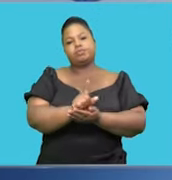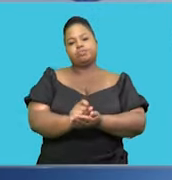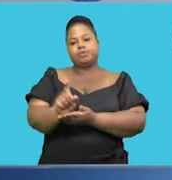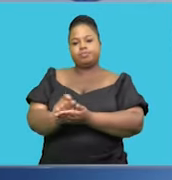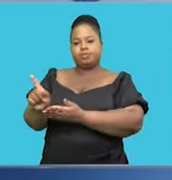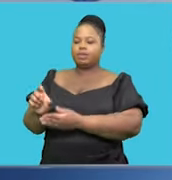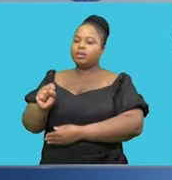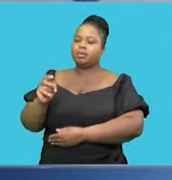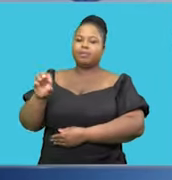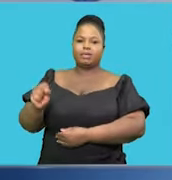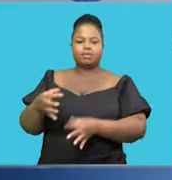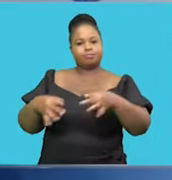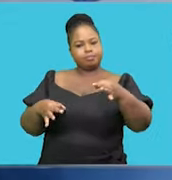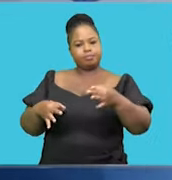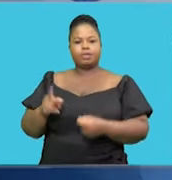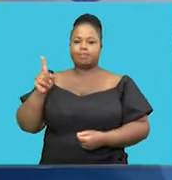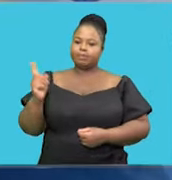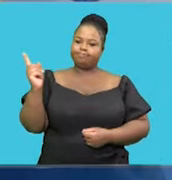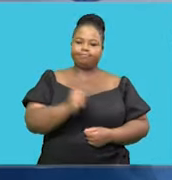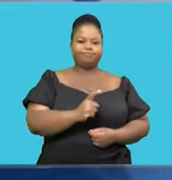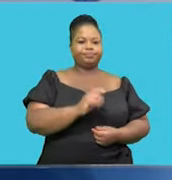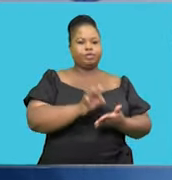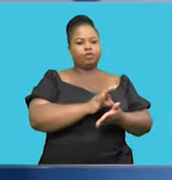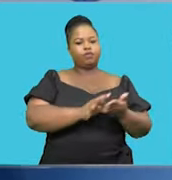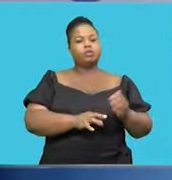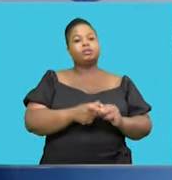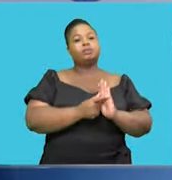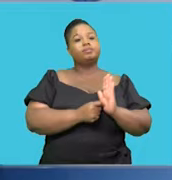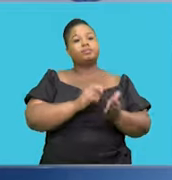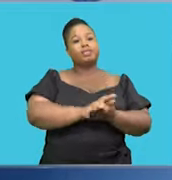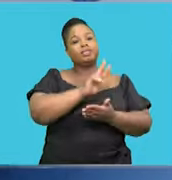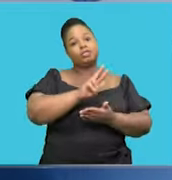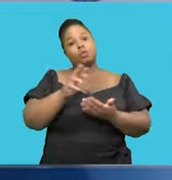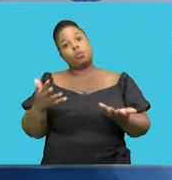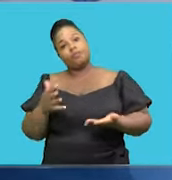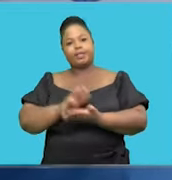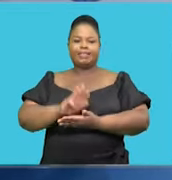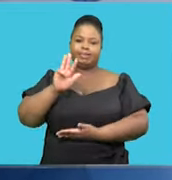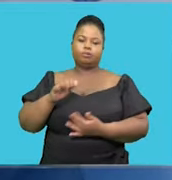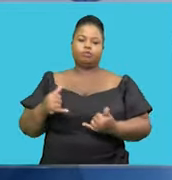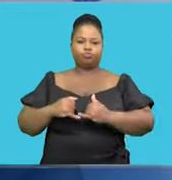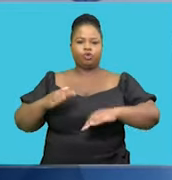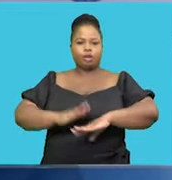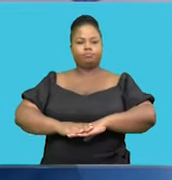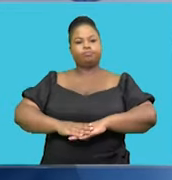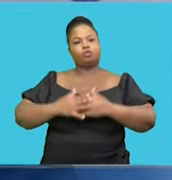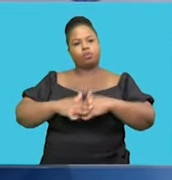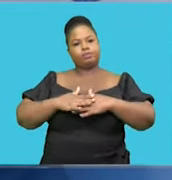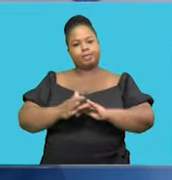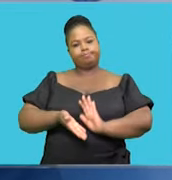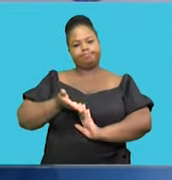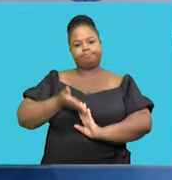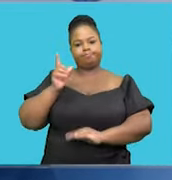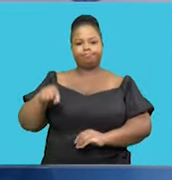and leave pamphlets asking them to come to a voting station on the 18th or the 19th or going online to update their